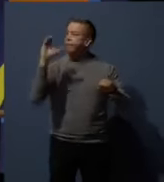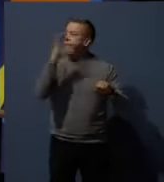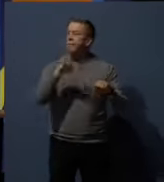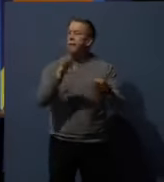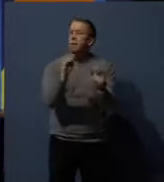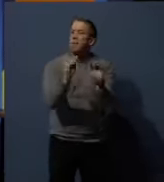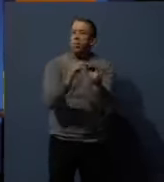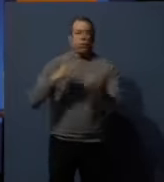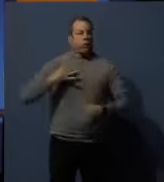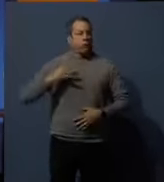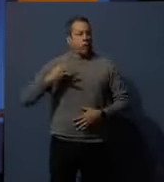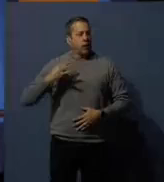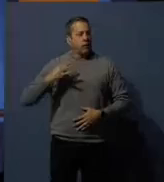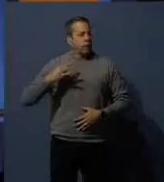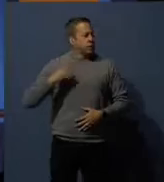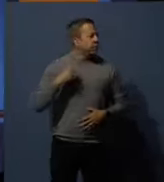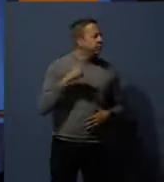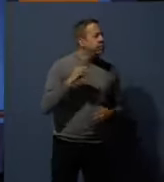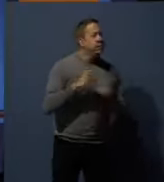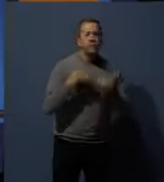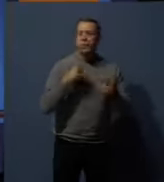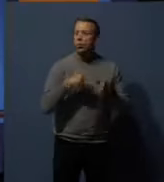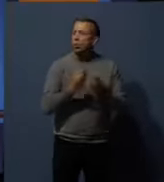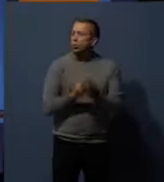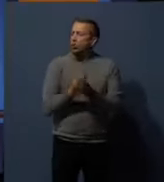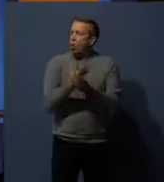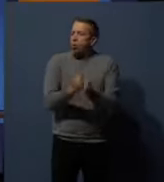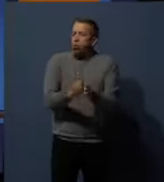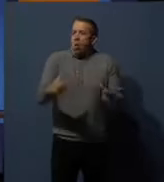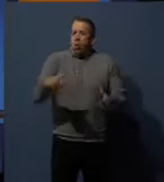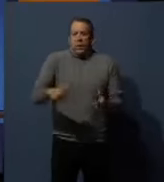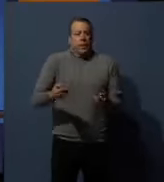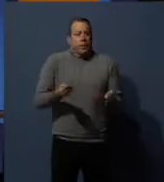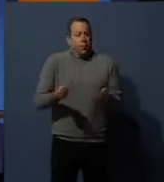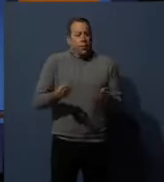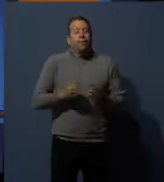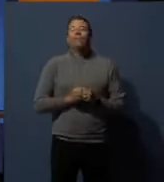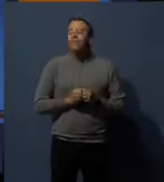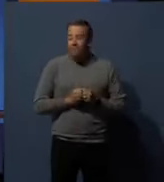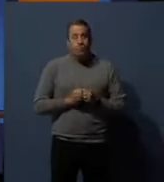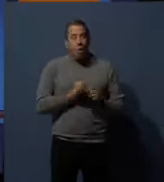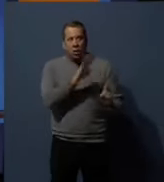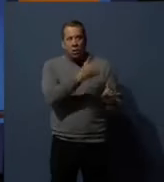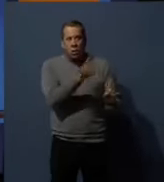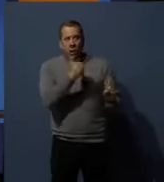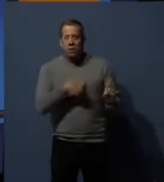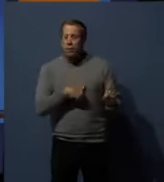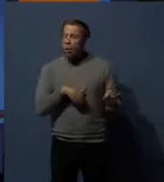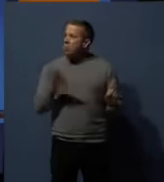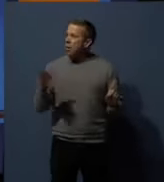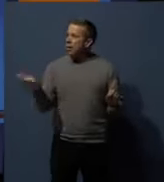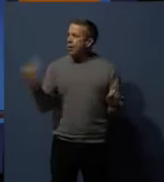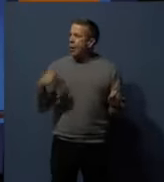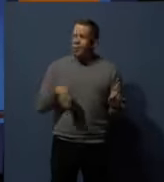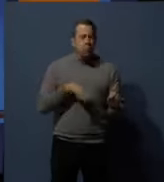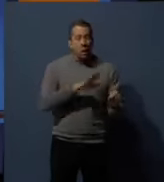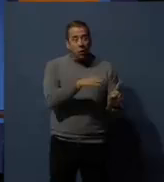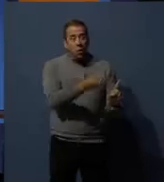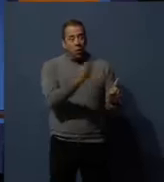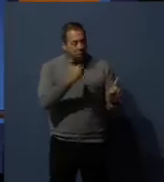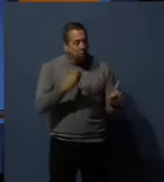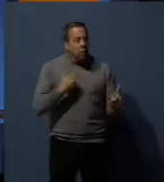so that's what we started out to do. And after our recruiting efforts, we ended up with about